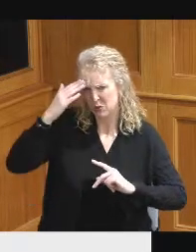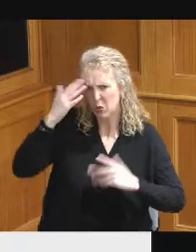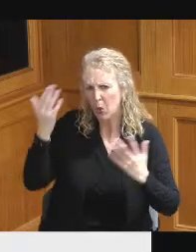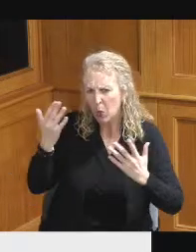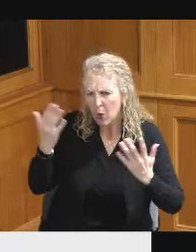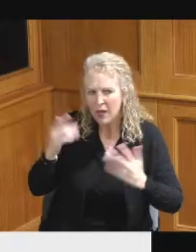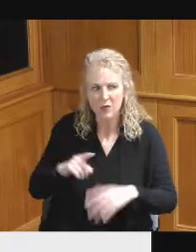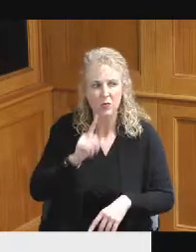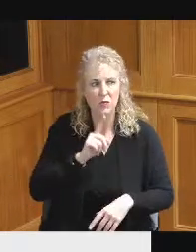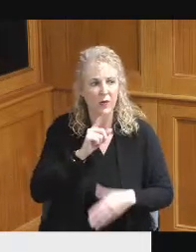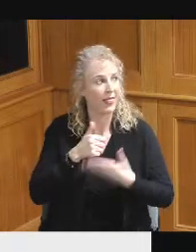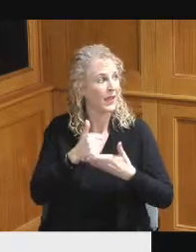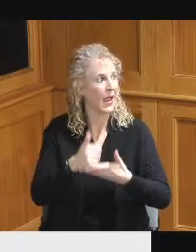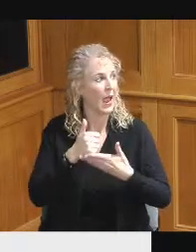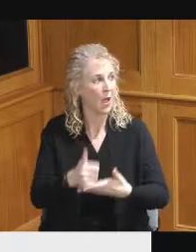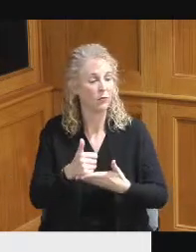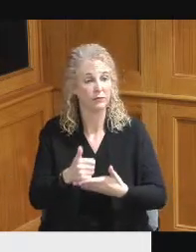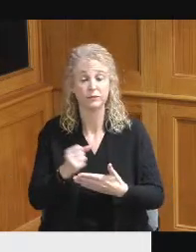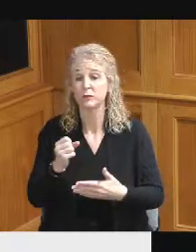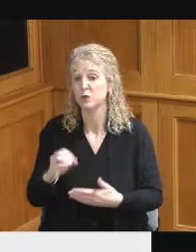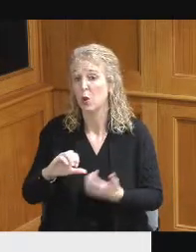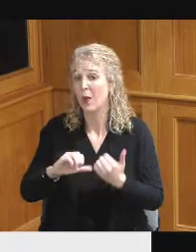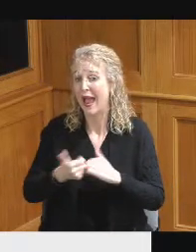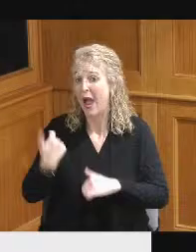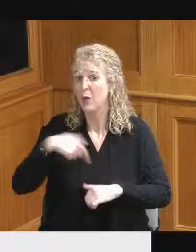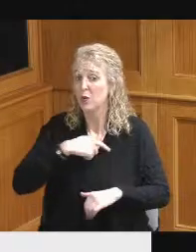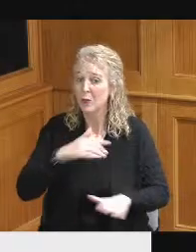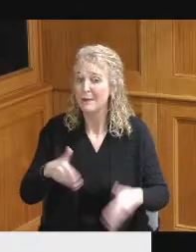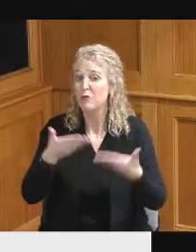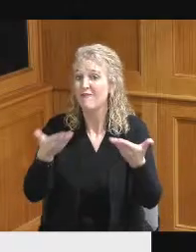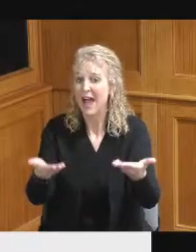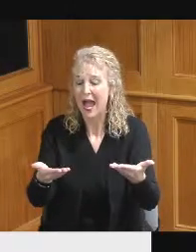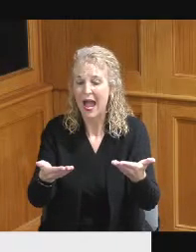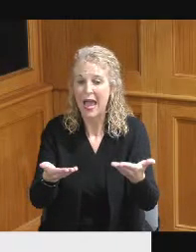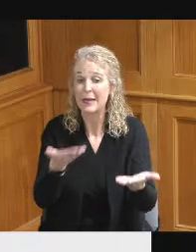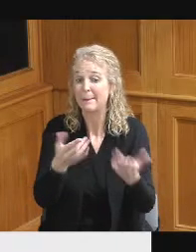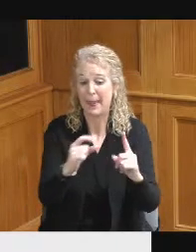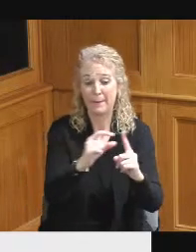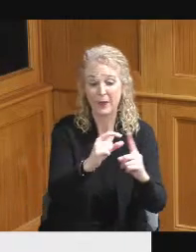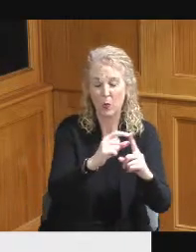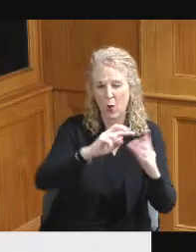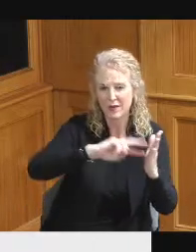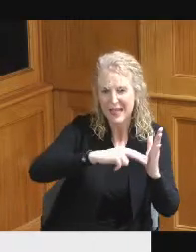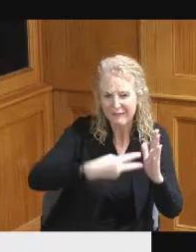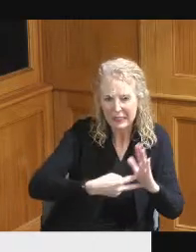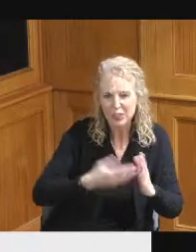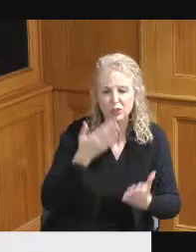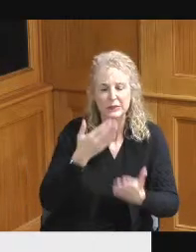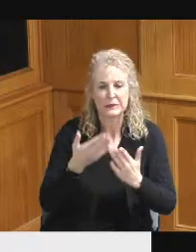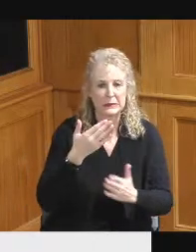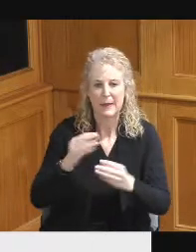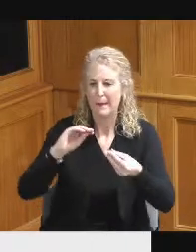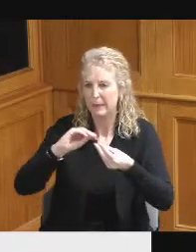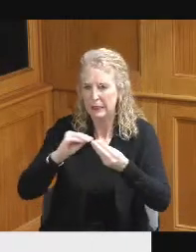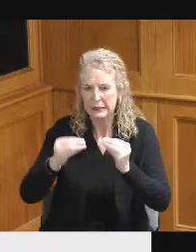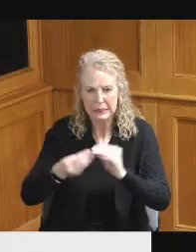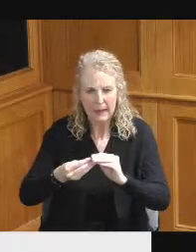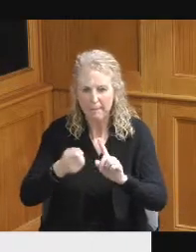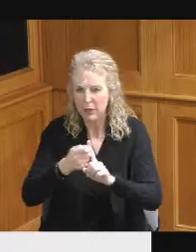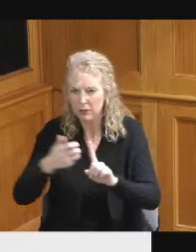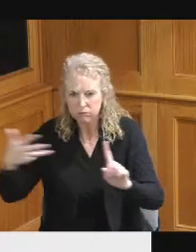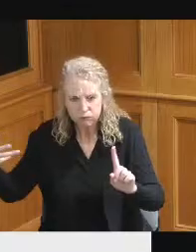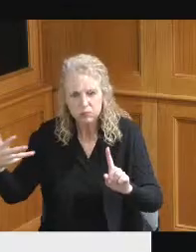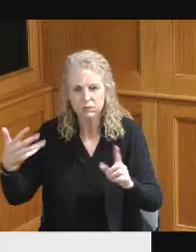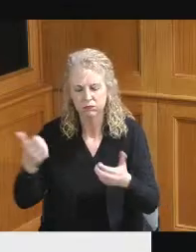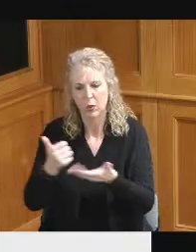would be helpful. So we looked at how do we provide measure definitions or information about the data that we're putting in front of people to help them make those decisions